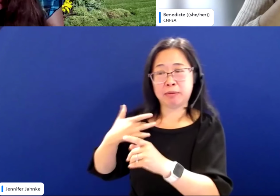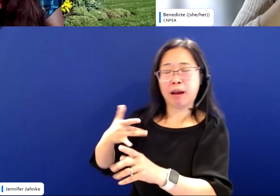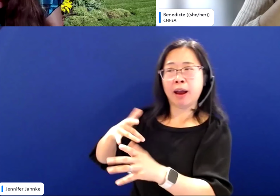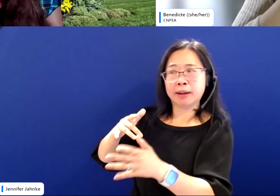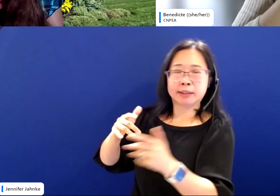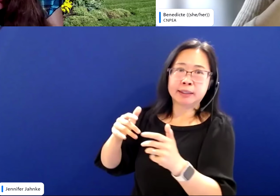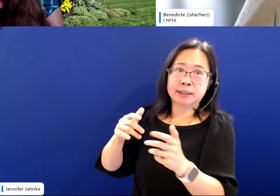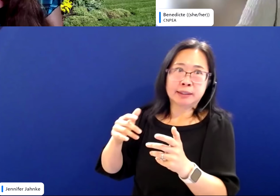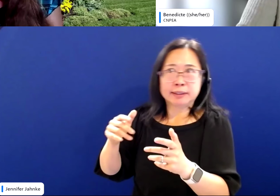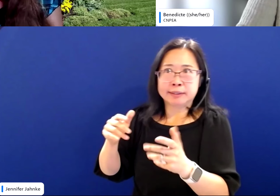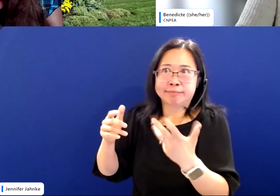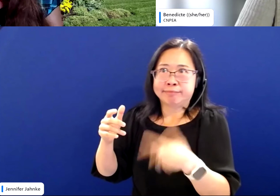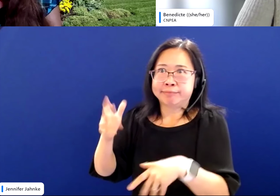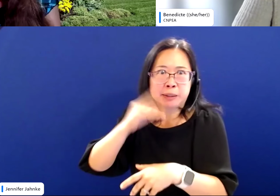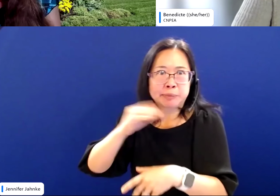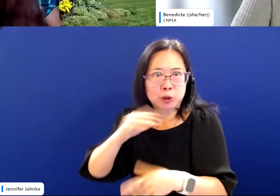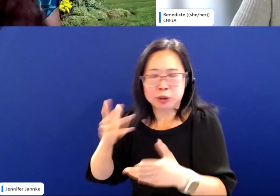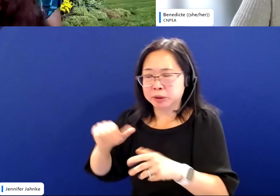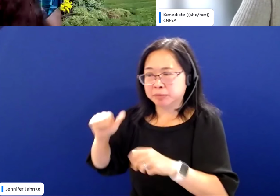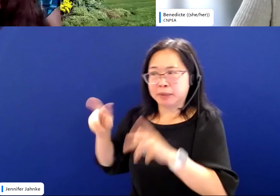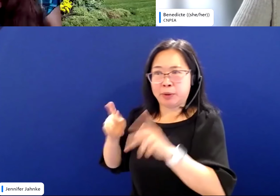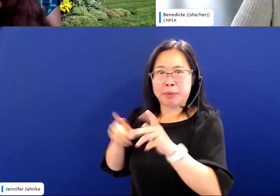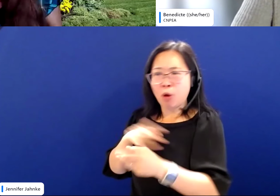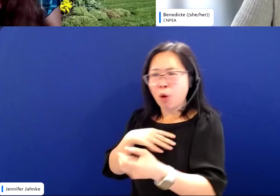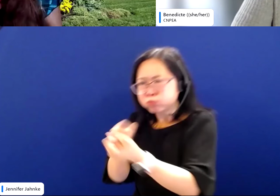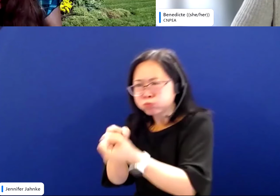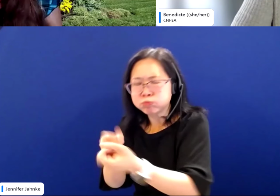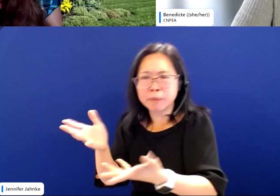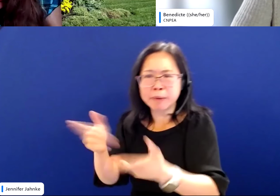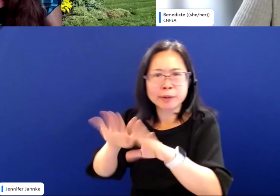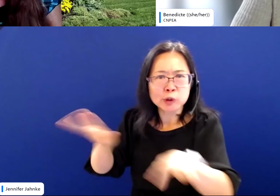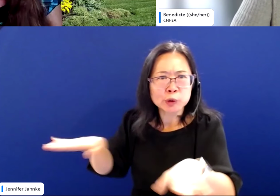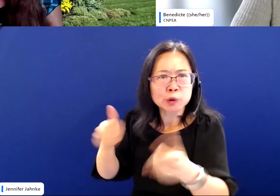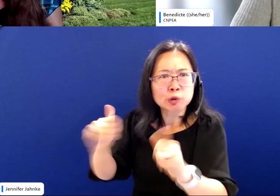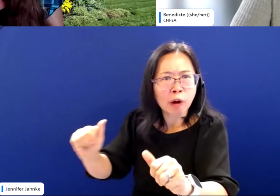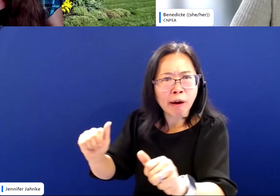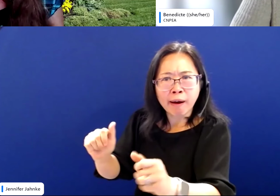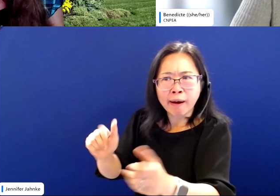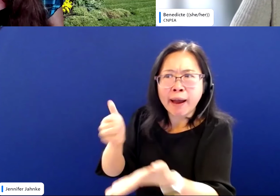helpful way from, children, other